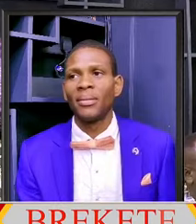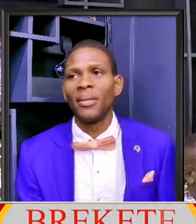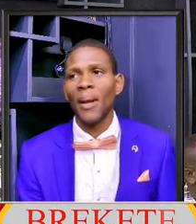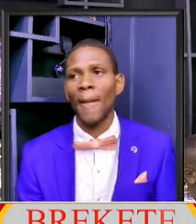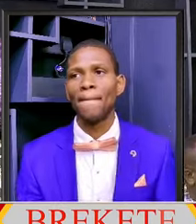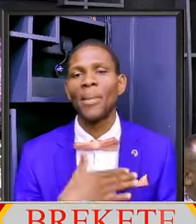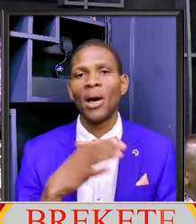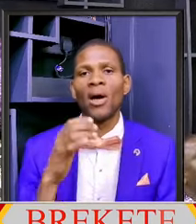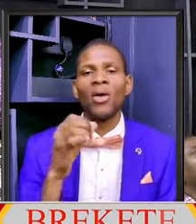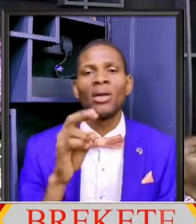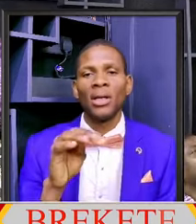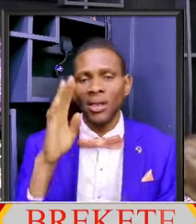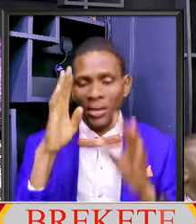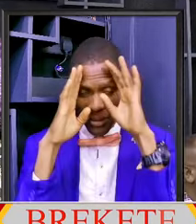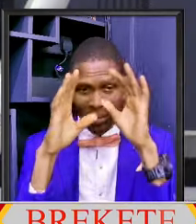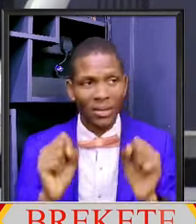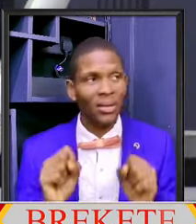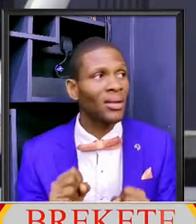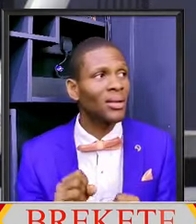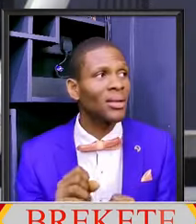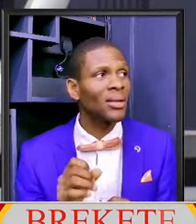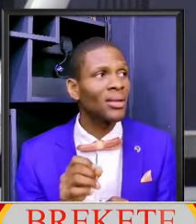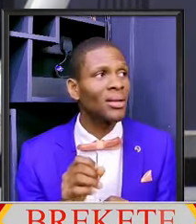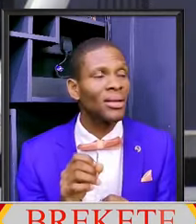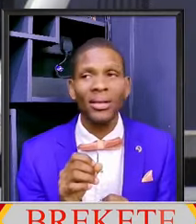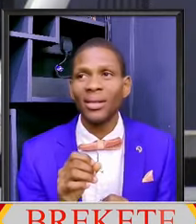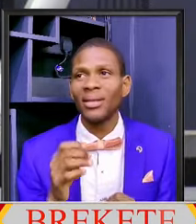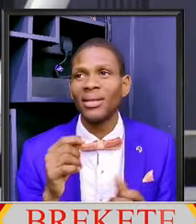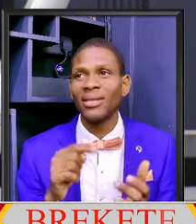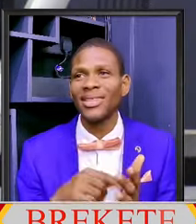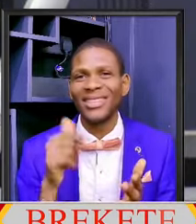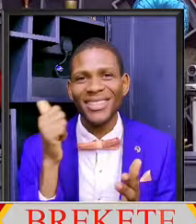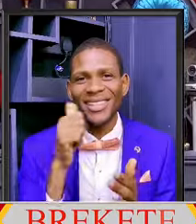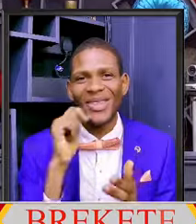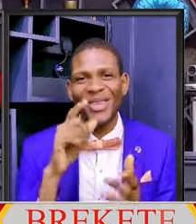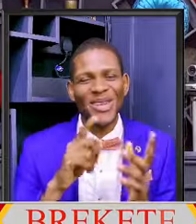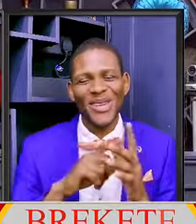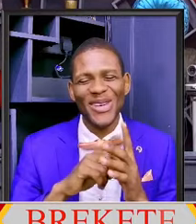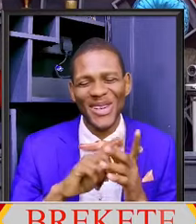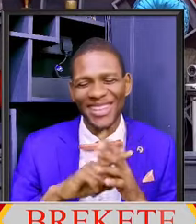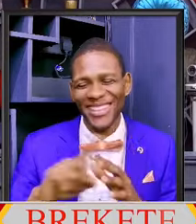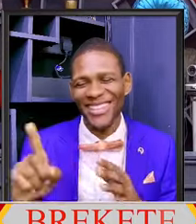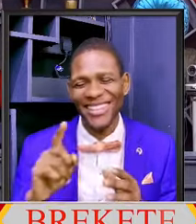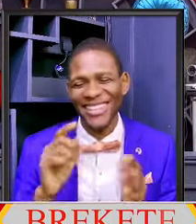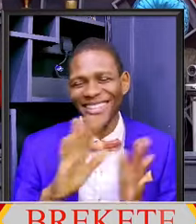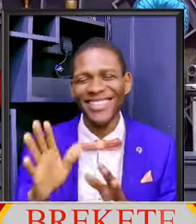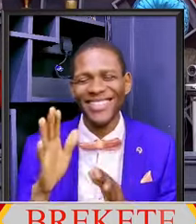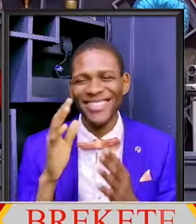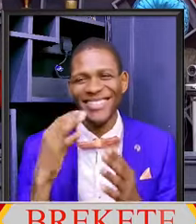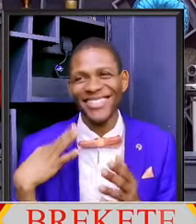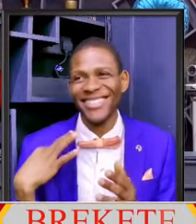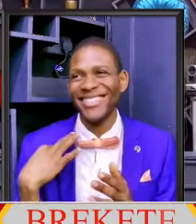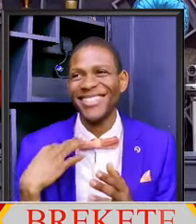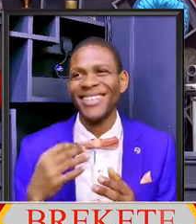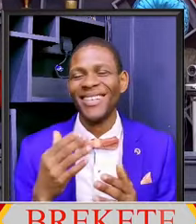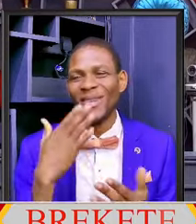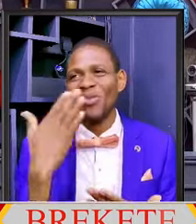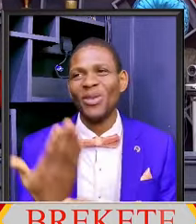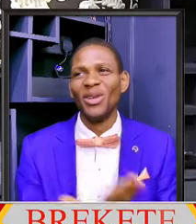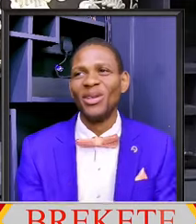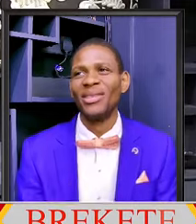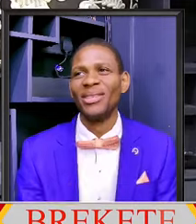My ordinary president. Nothing can go wrong. Leave close to Elder. Good morning,